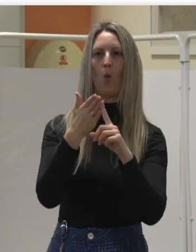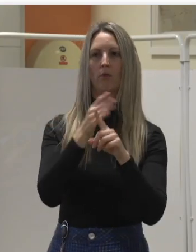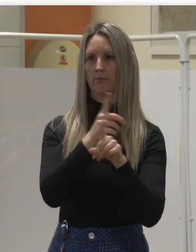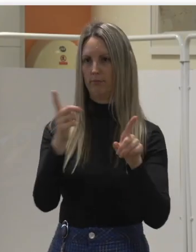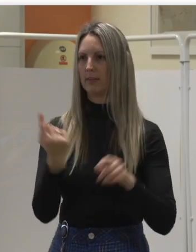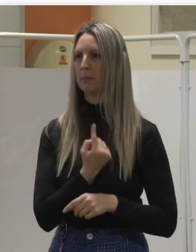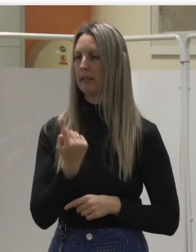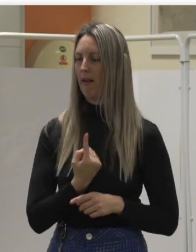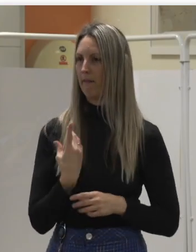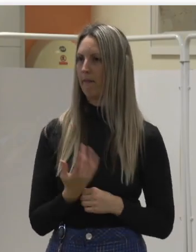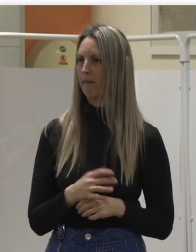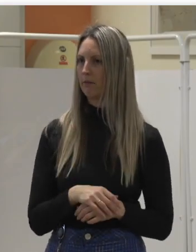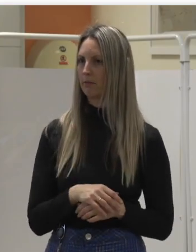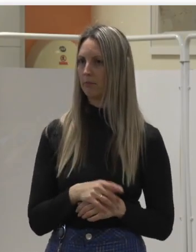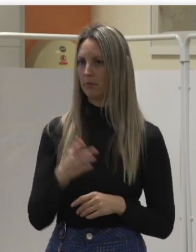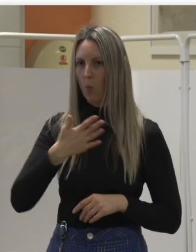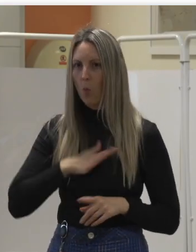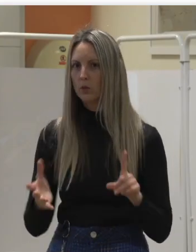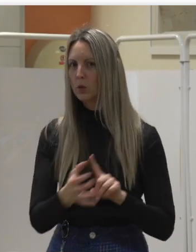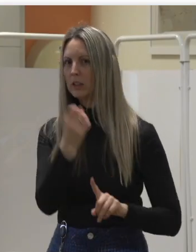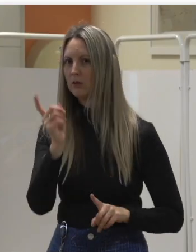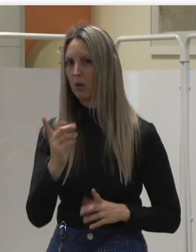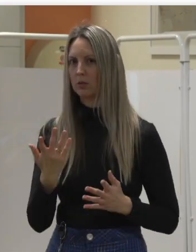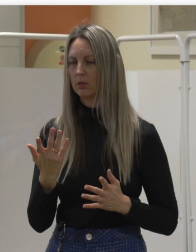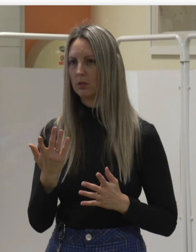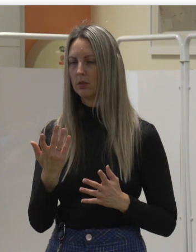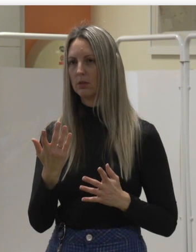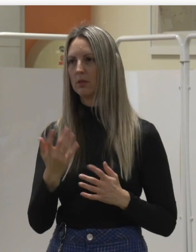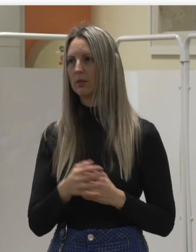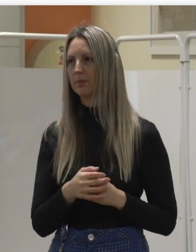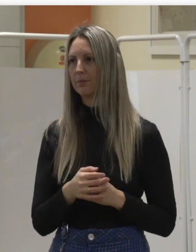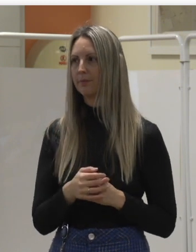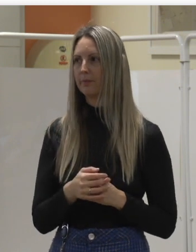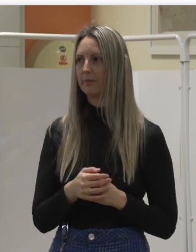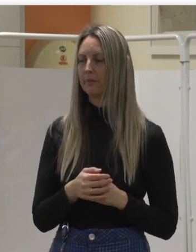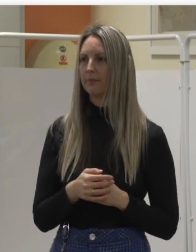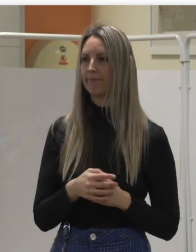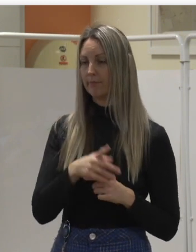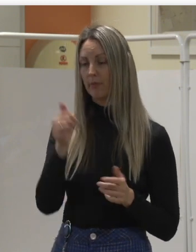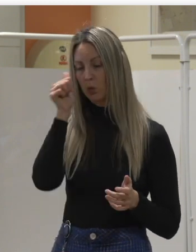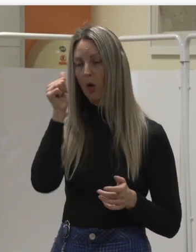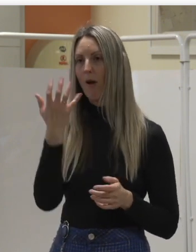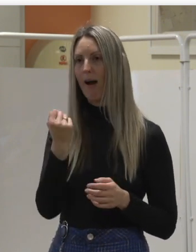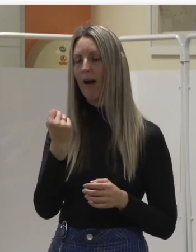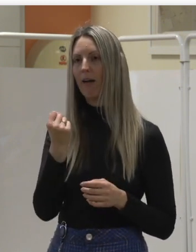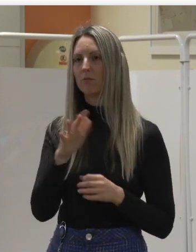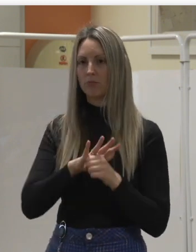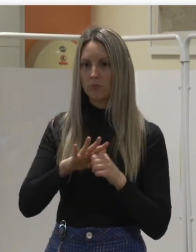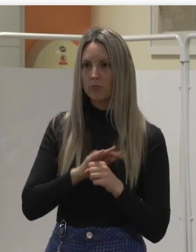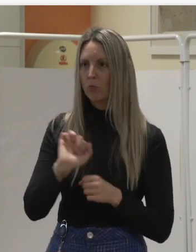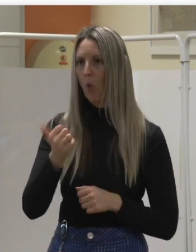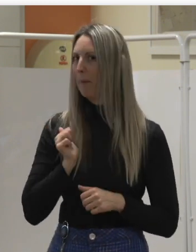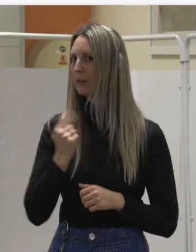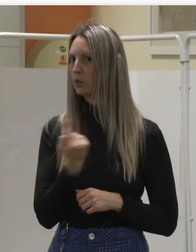themselves. What do they want? Because know that they have the condition, what are the